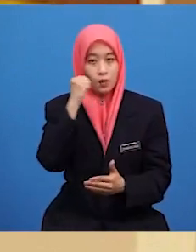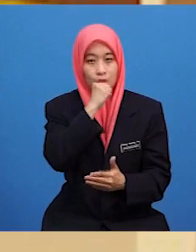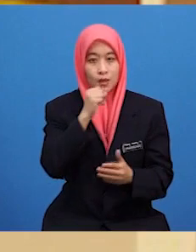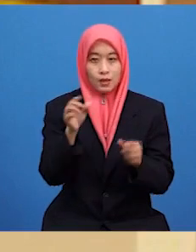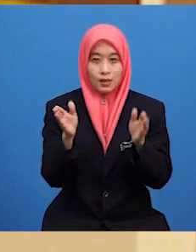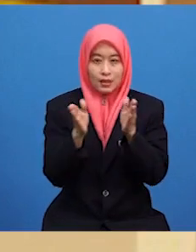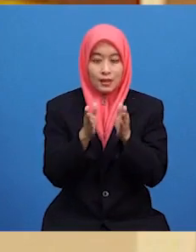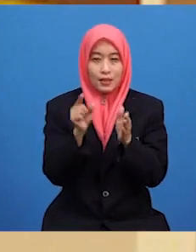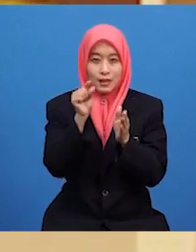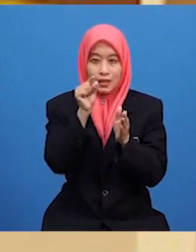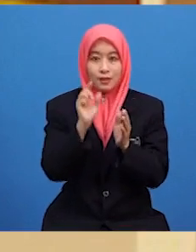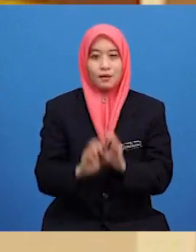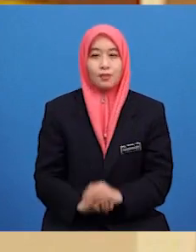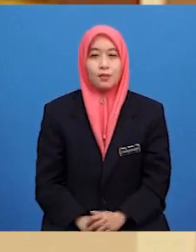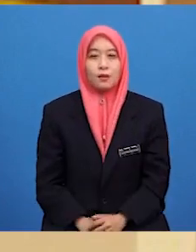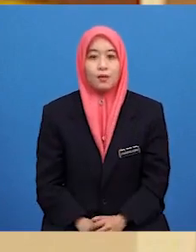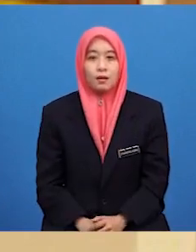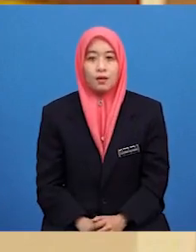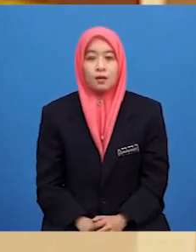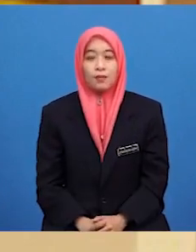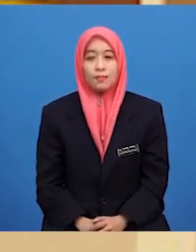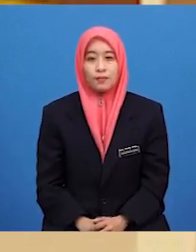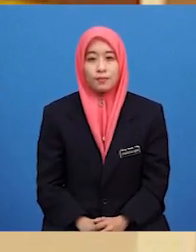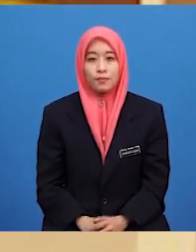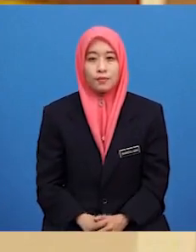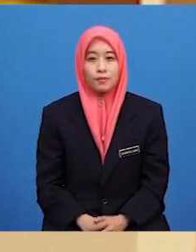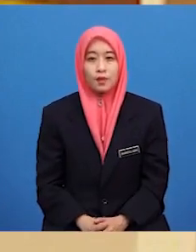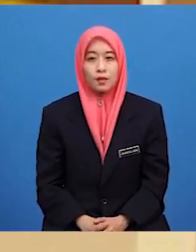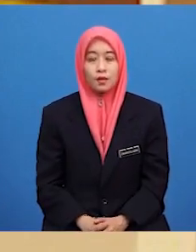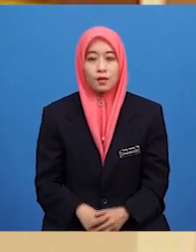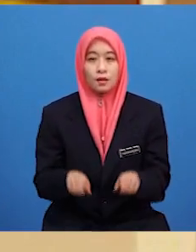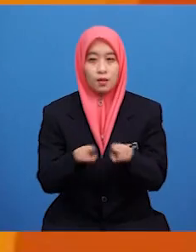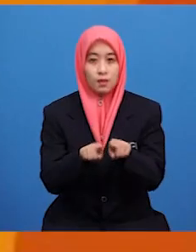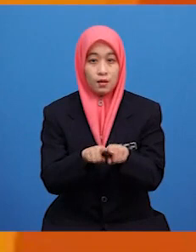great job, children. You did a fantastic job together.